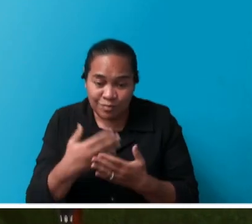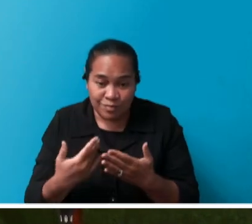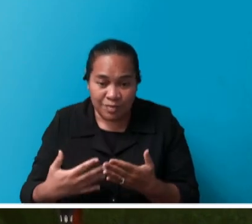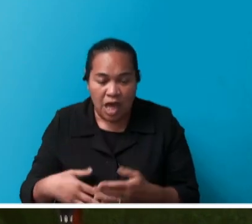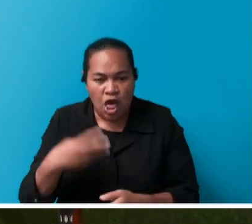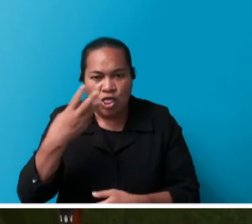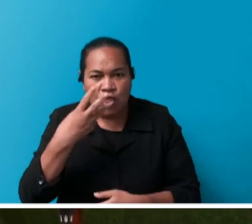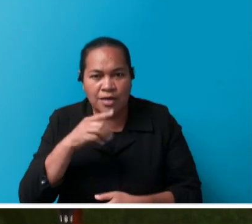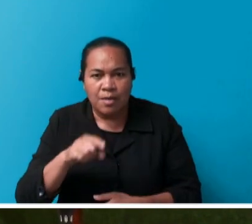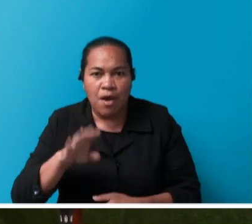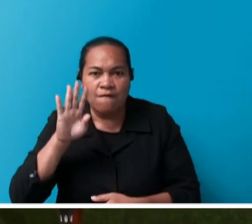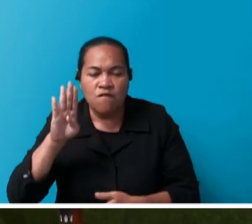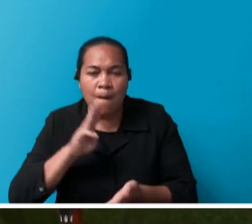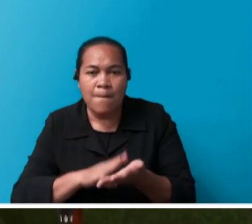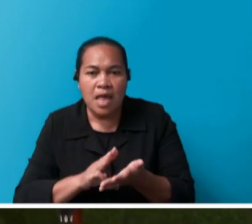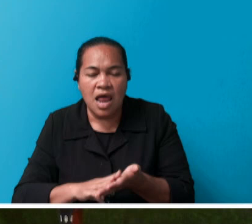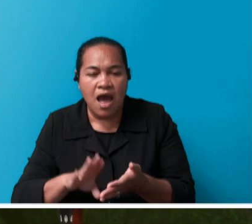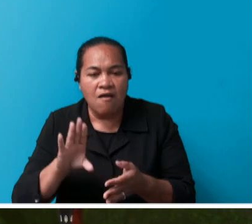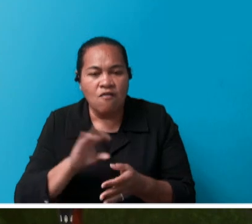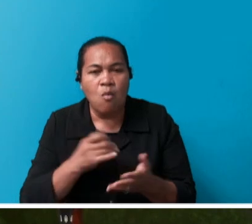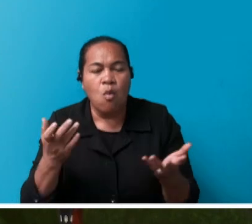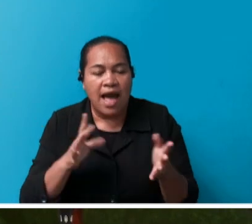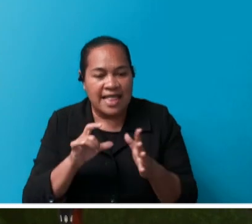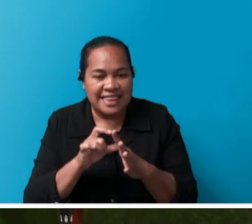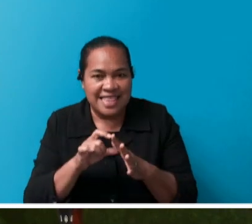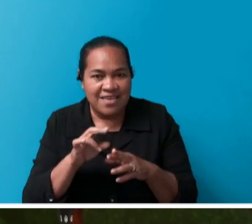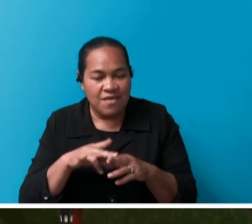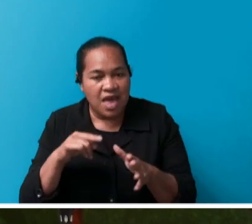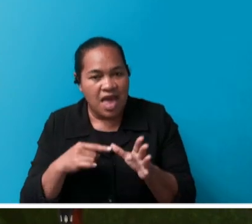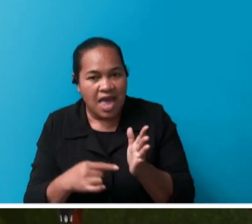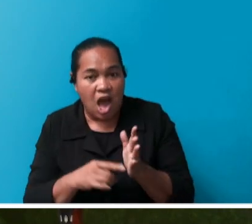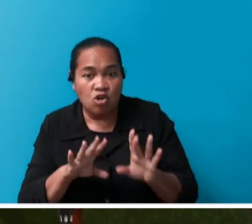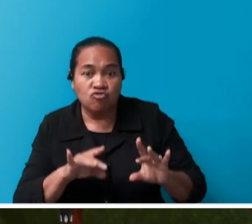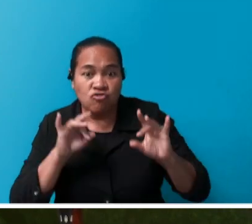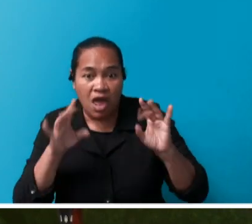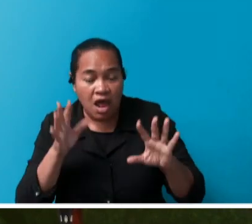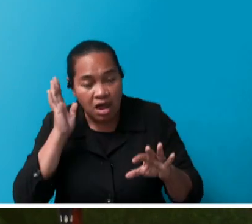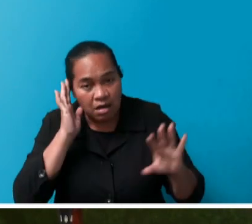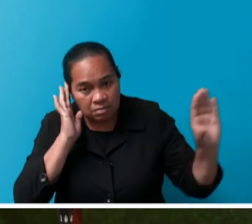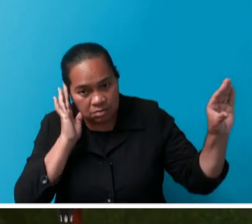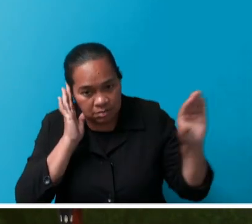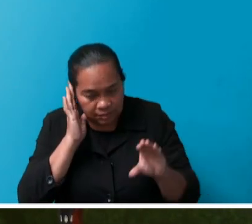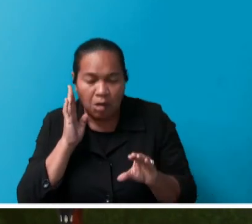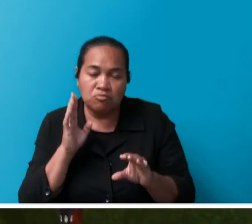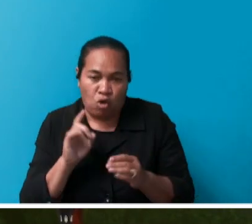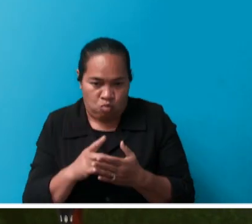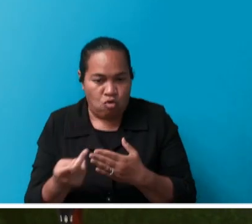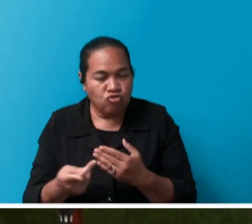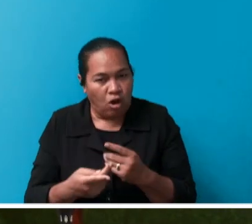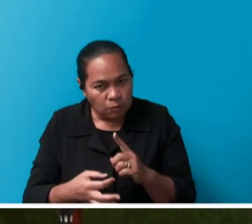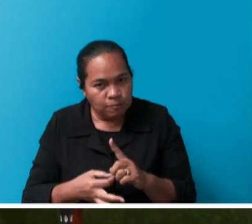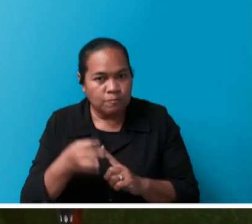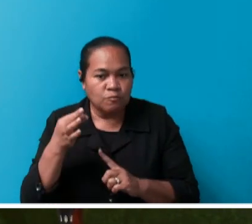14.5 million DFED funding CWM redevelopment project is progressing well with a number of